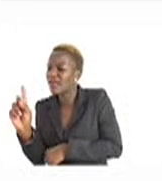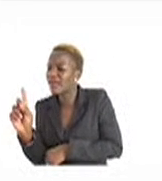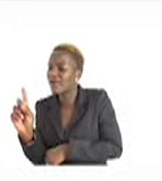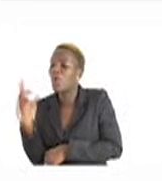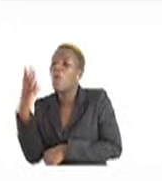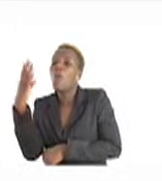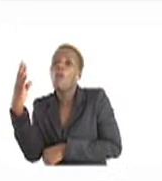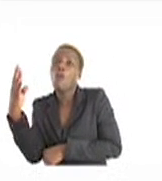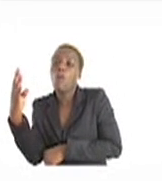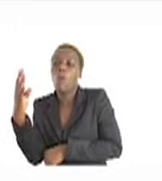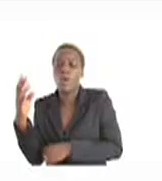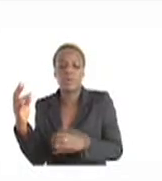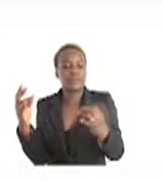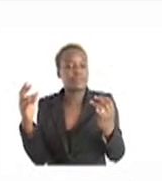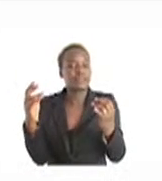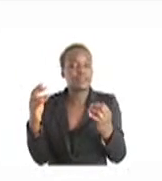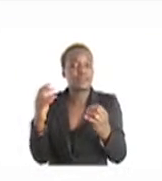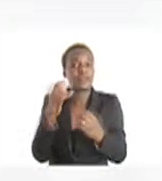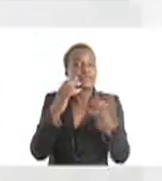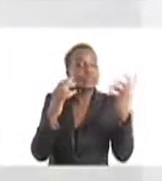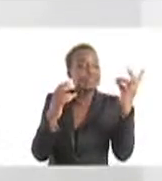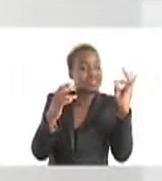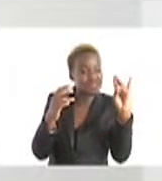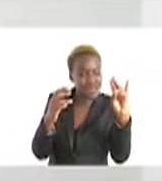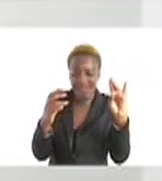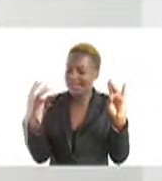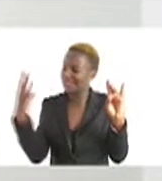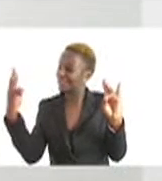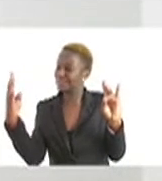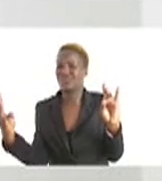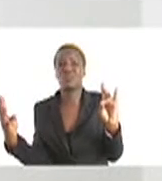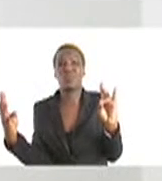think is bigger? Landre?